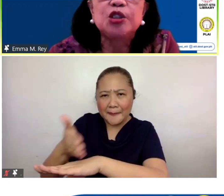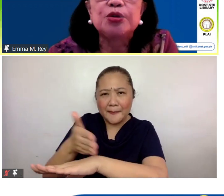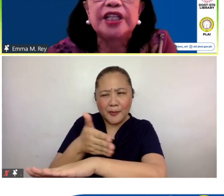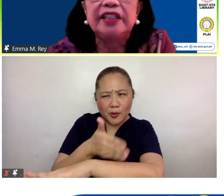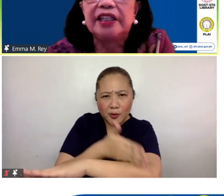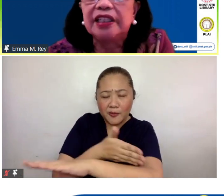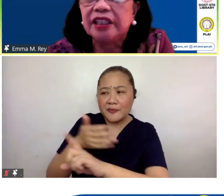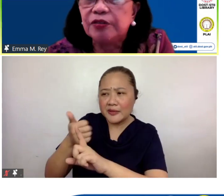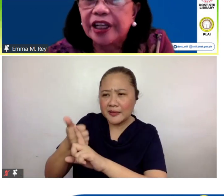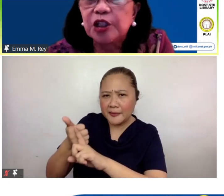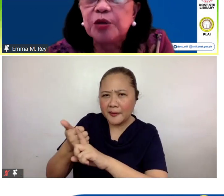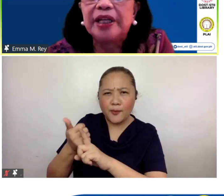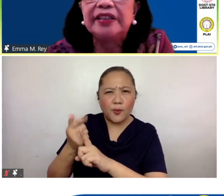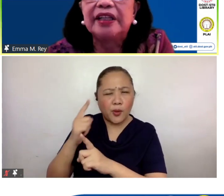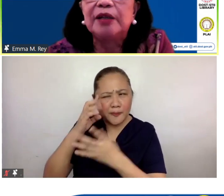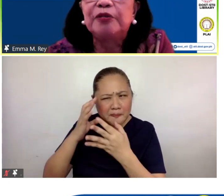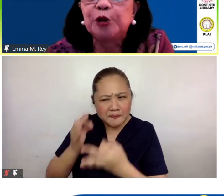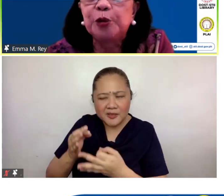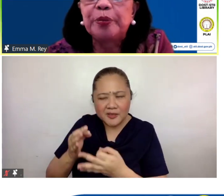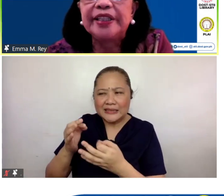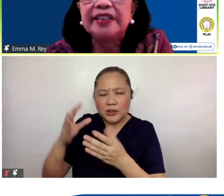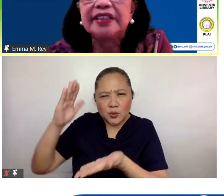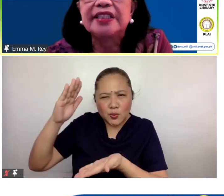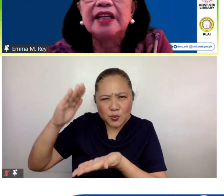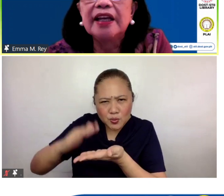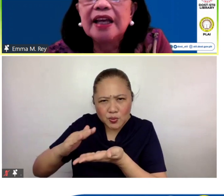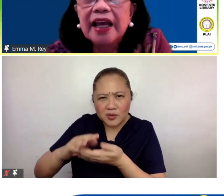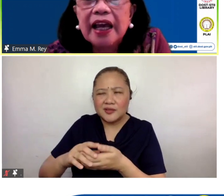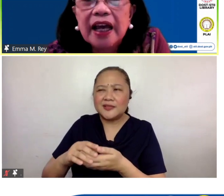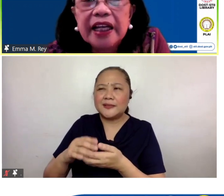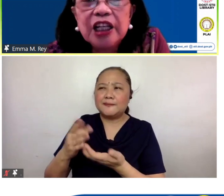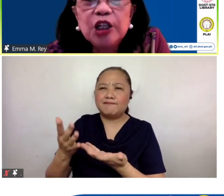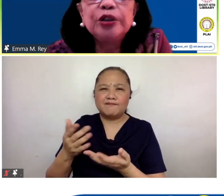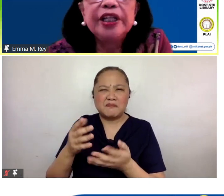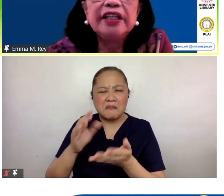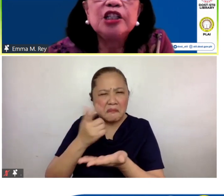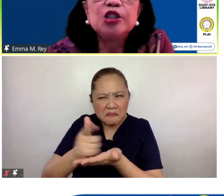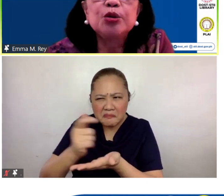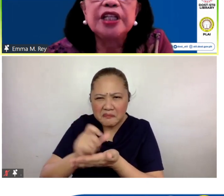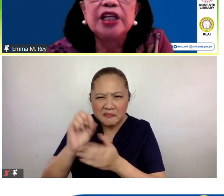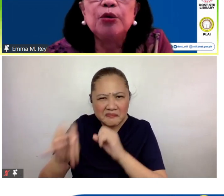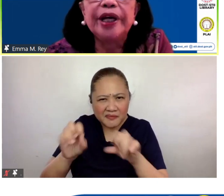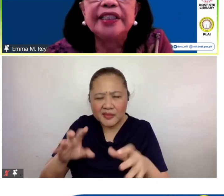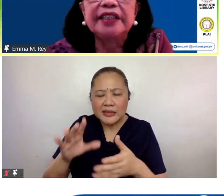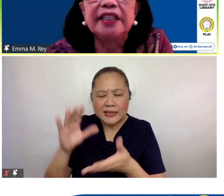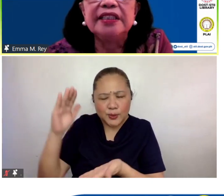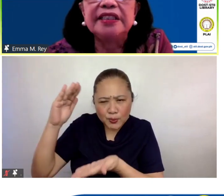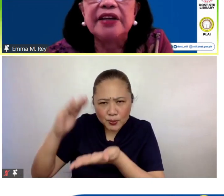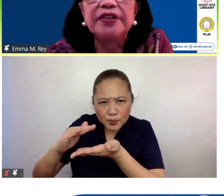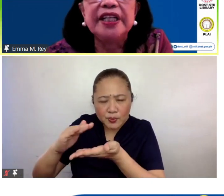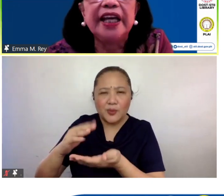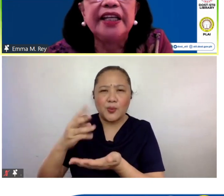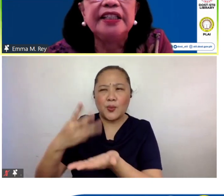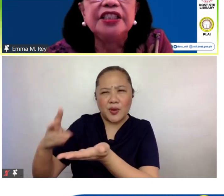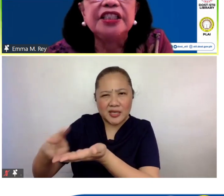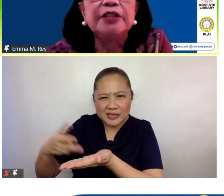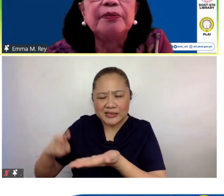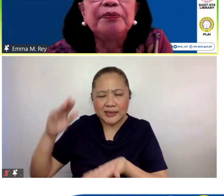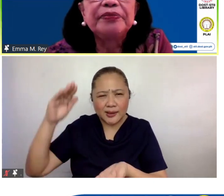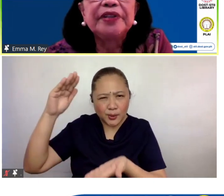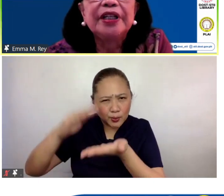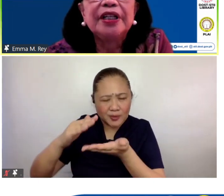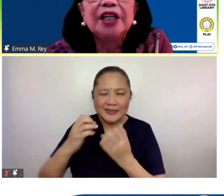intentionally reducing their environmental footprints, including reducing waste and saving